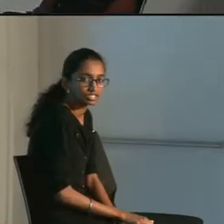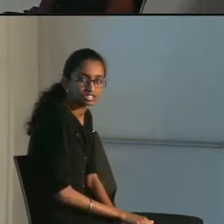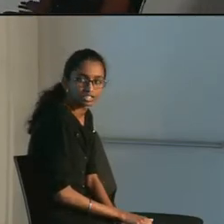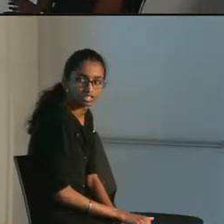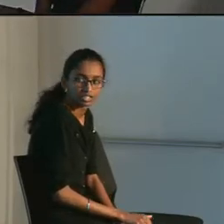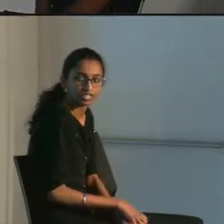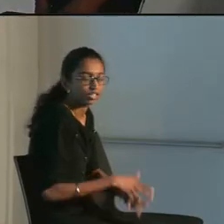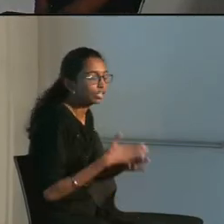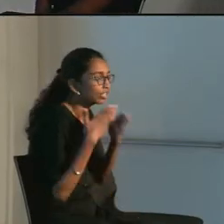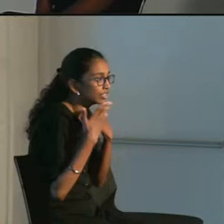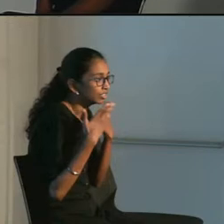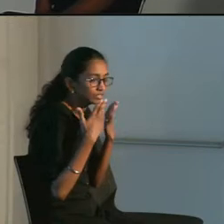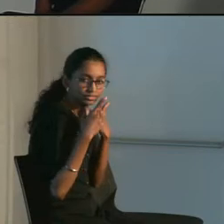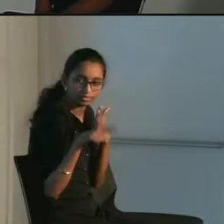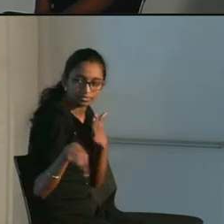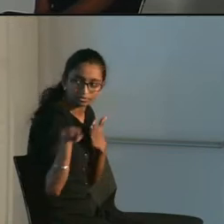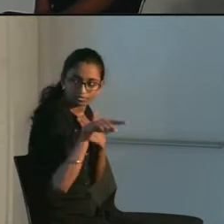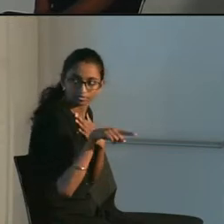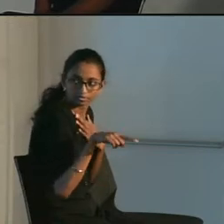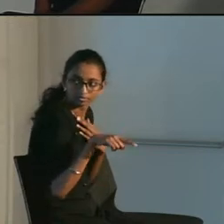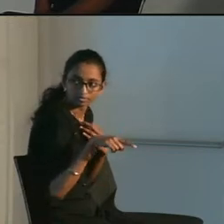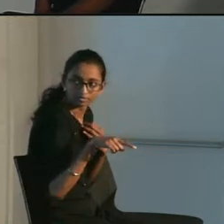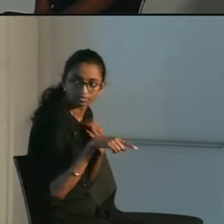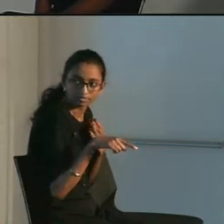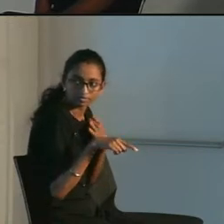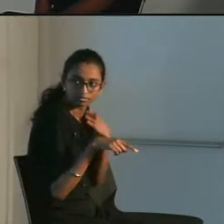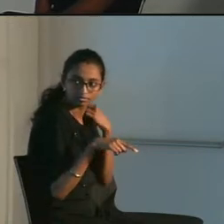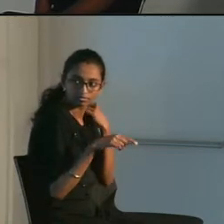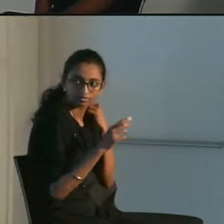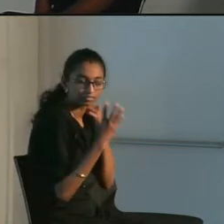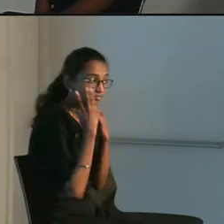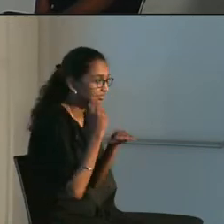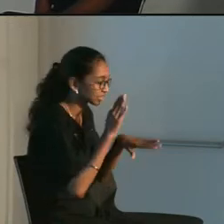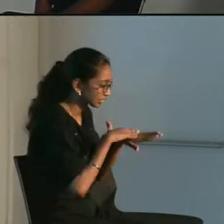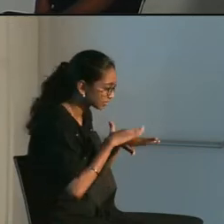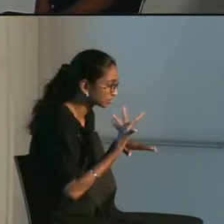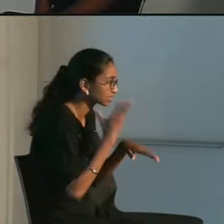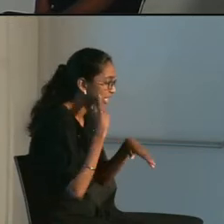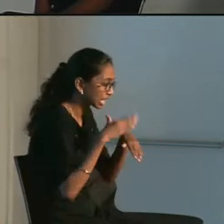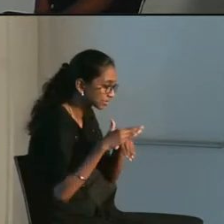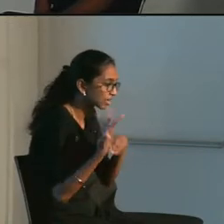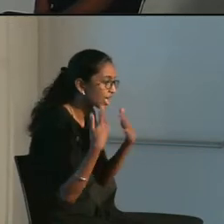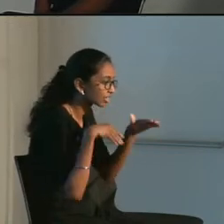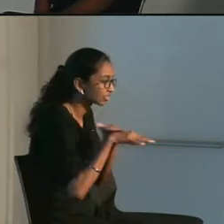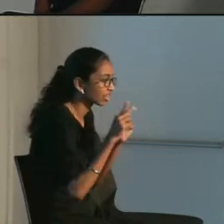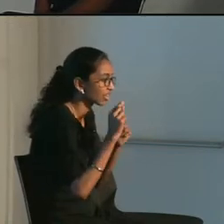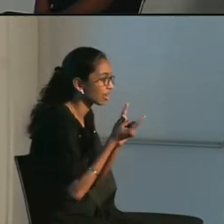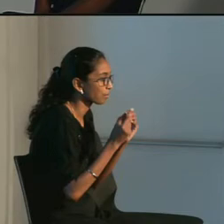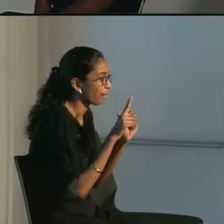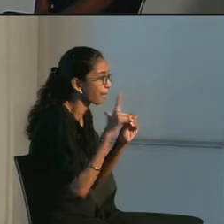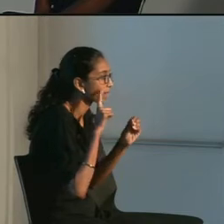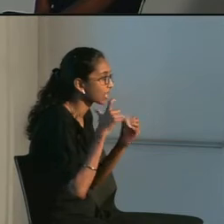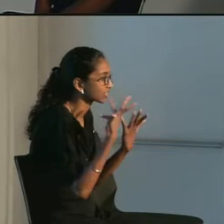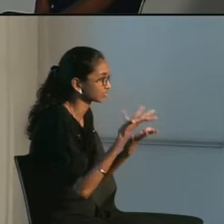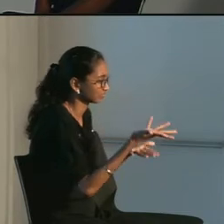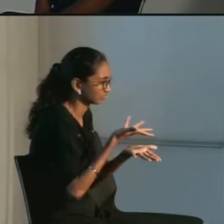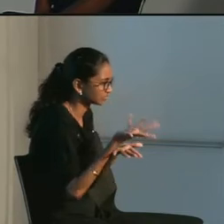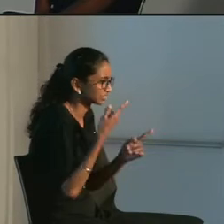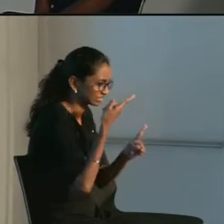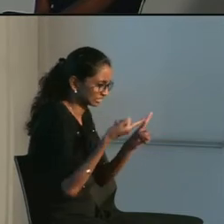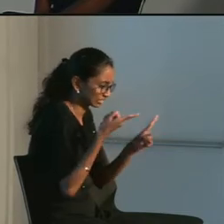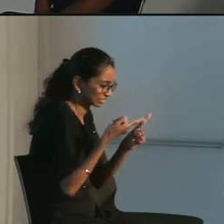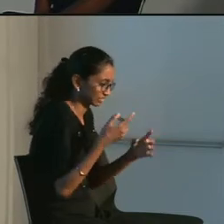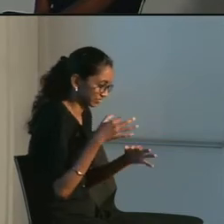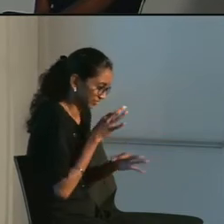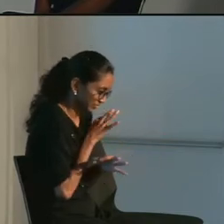Thanks for bringing out, the range of experiences in the public in terms of, violence and fear